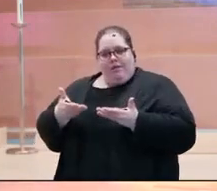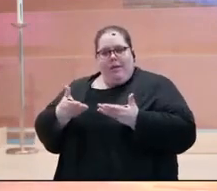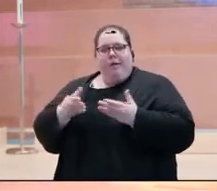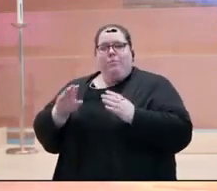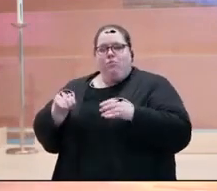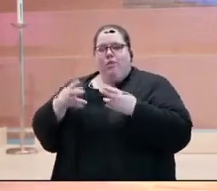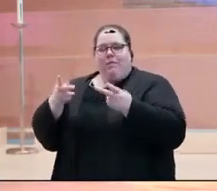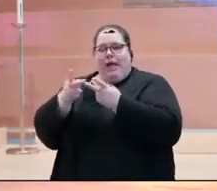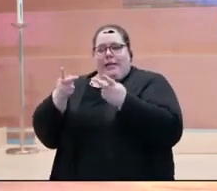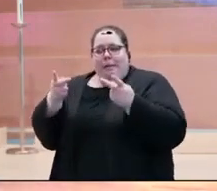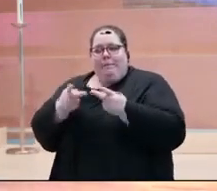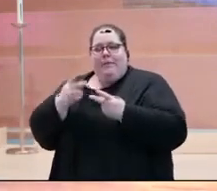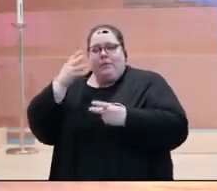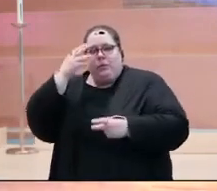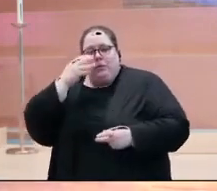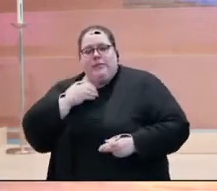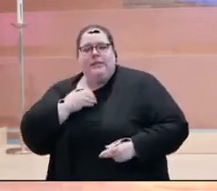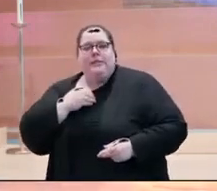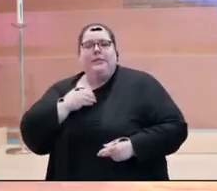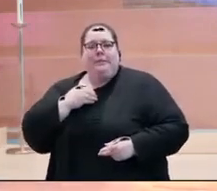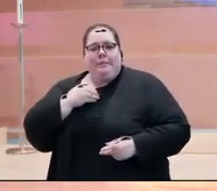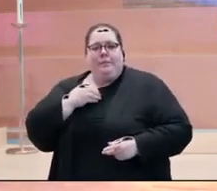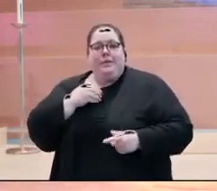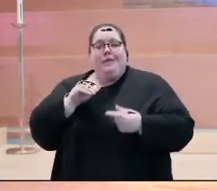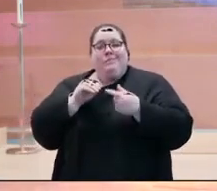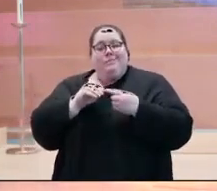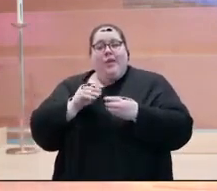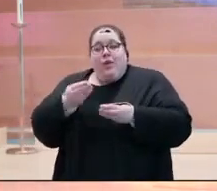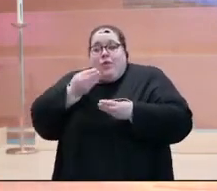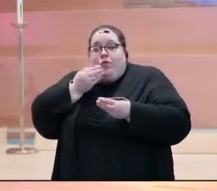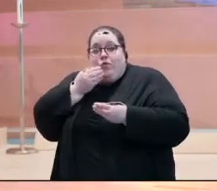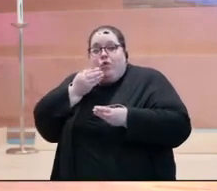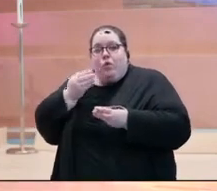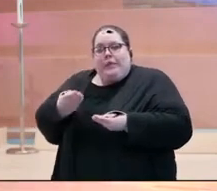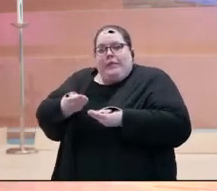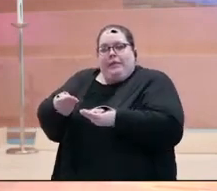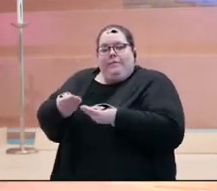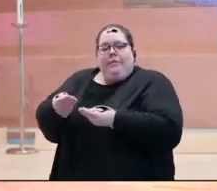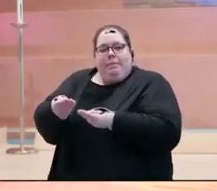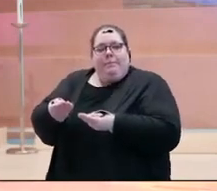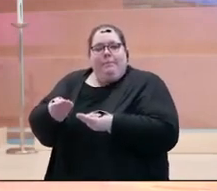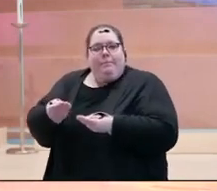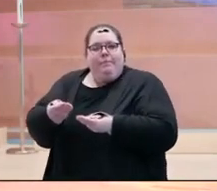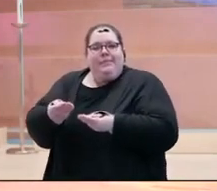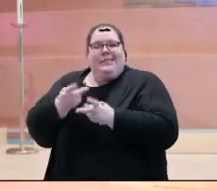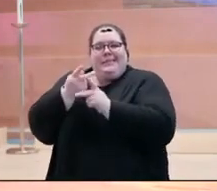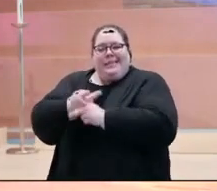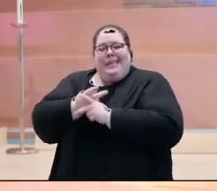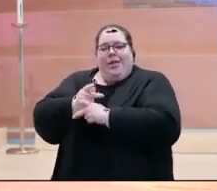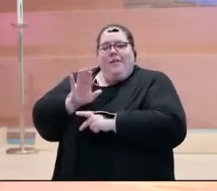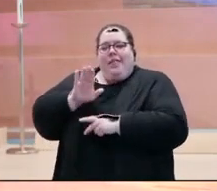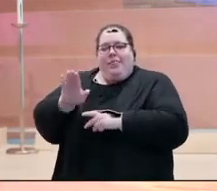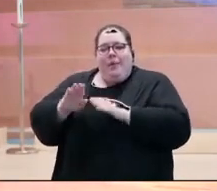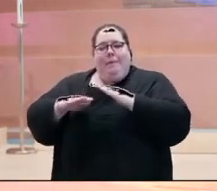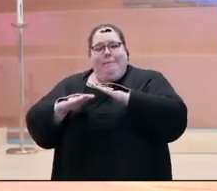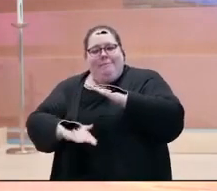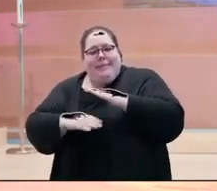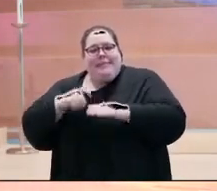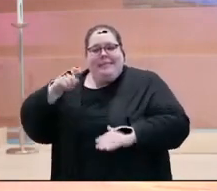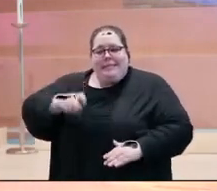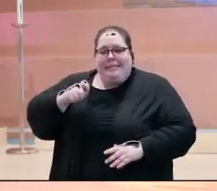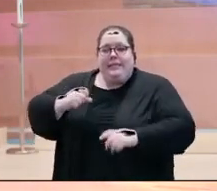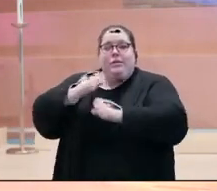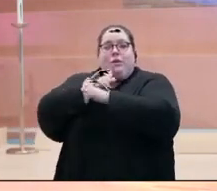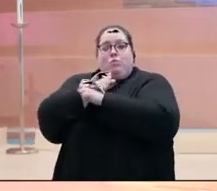them a place to stay. And even more than that, to provide them food, to care for their most basic needs, to protect them